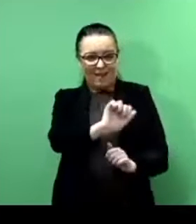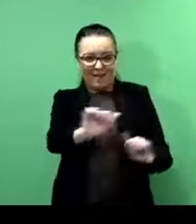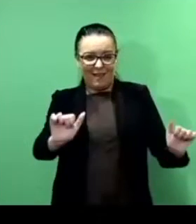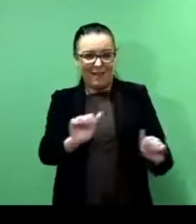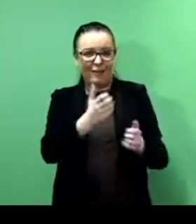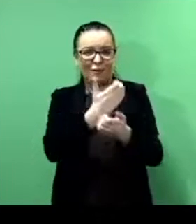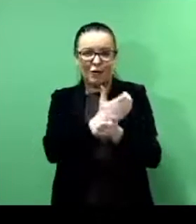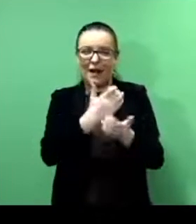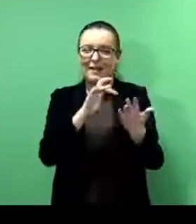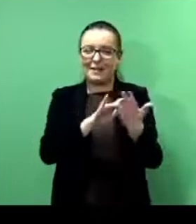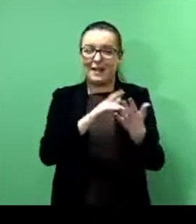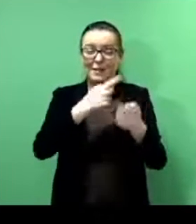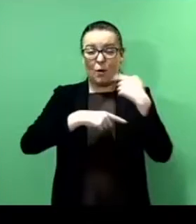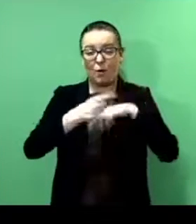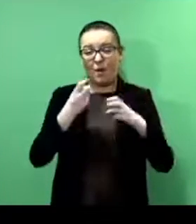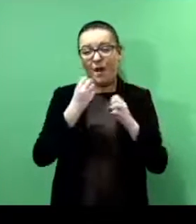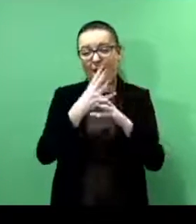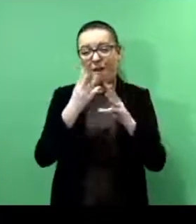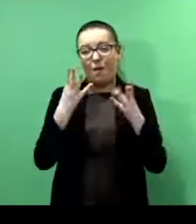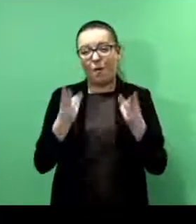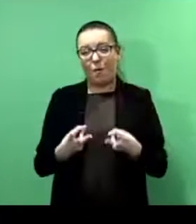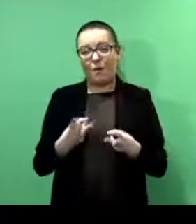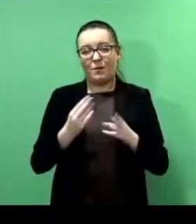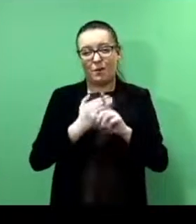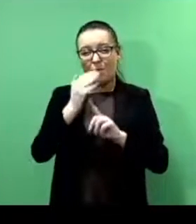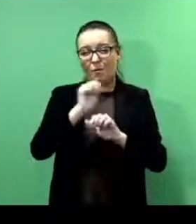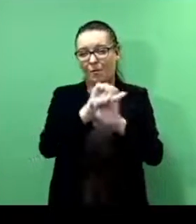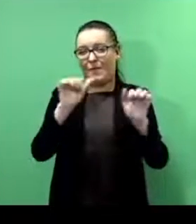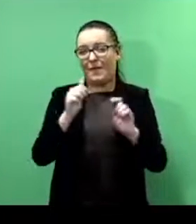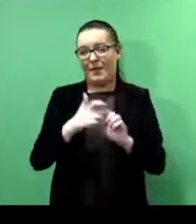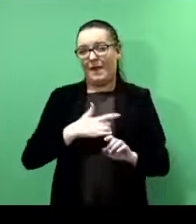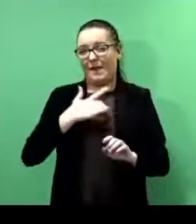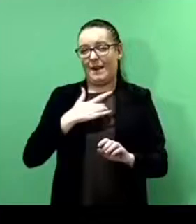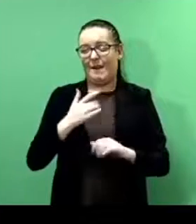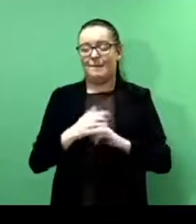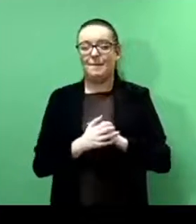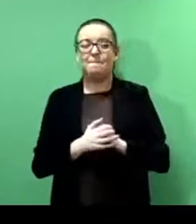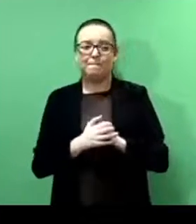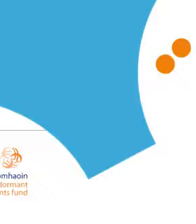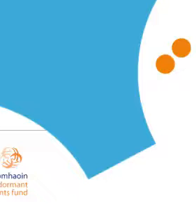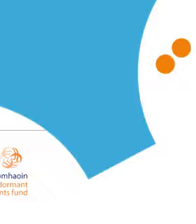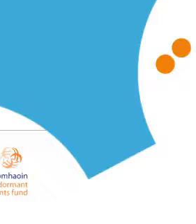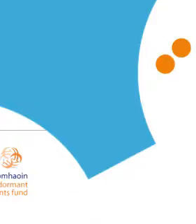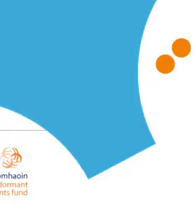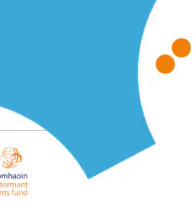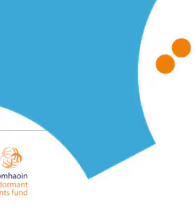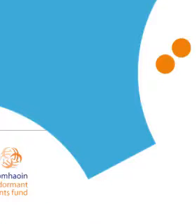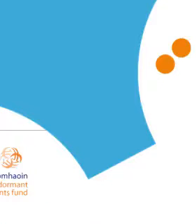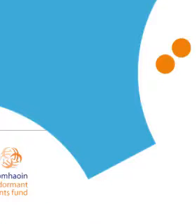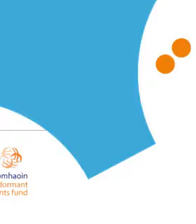to improve their lives. Great. Brilliantly said. I think you speak for everybody today on that one, Gerry.